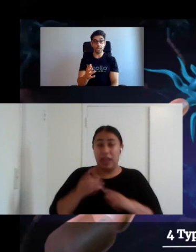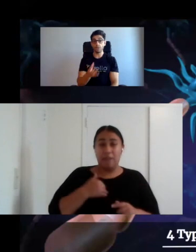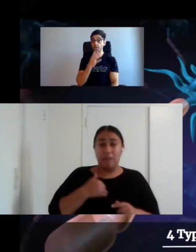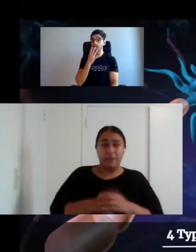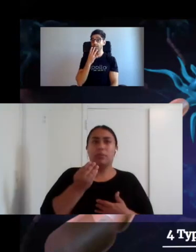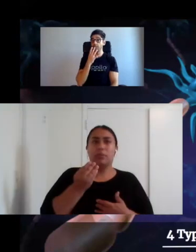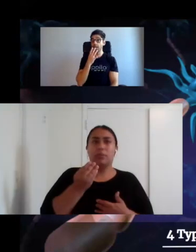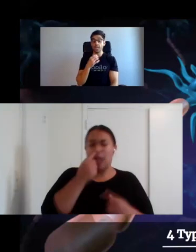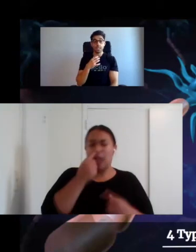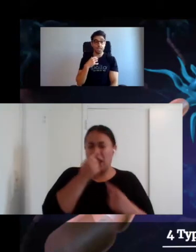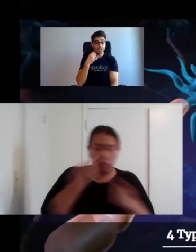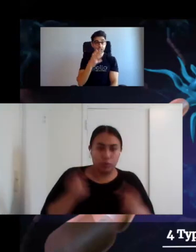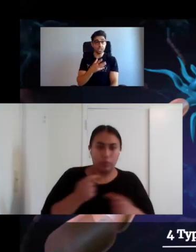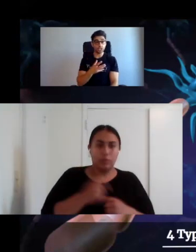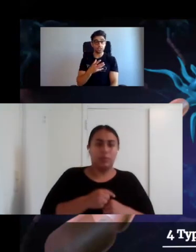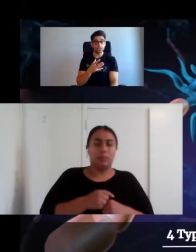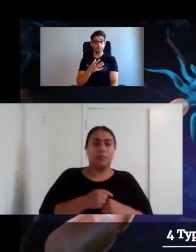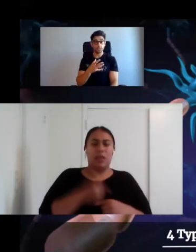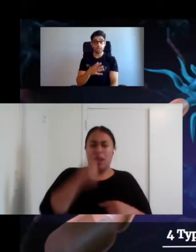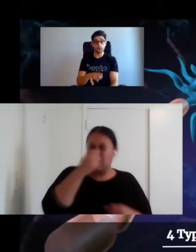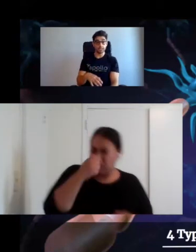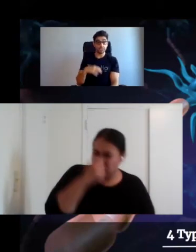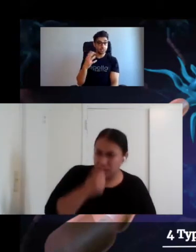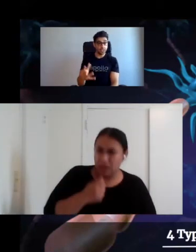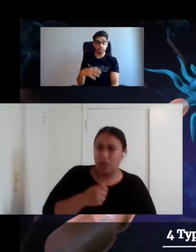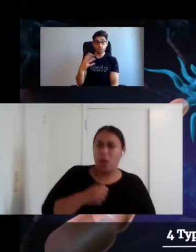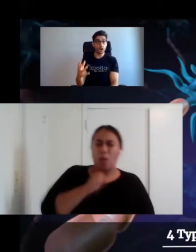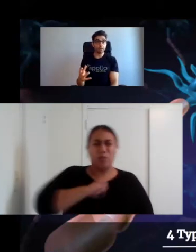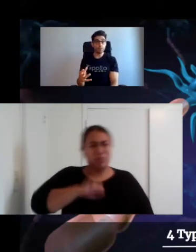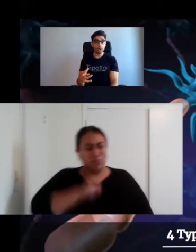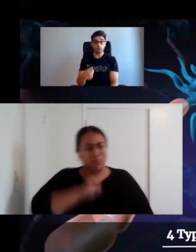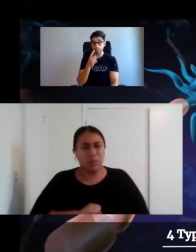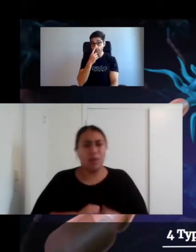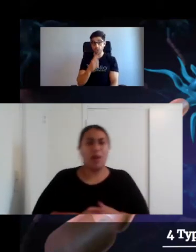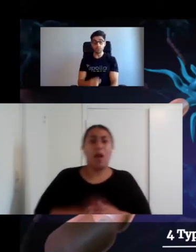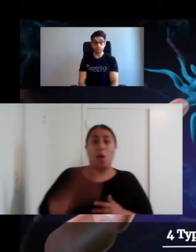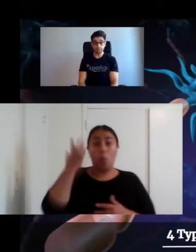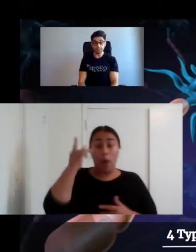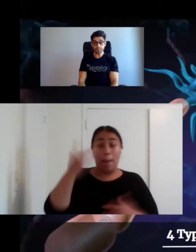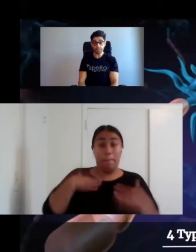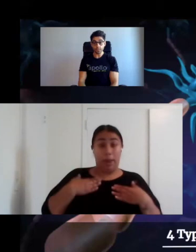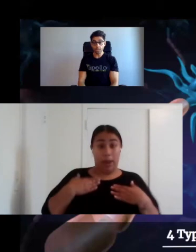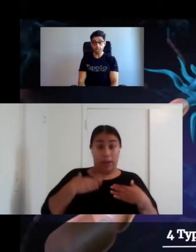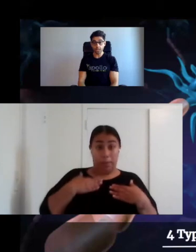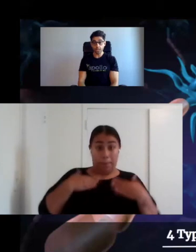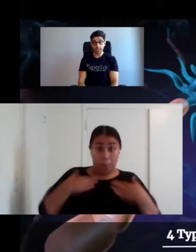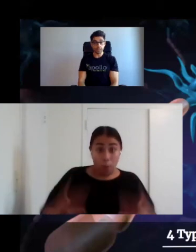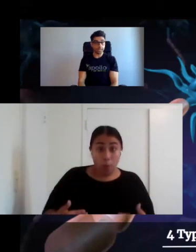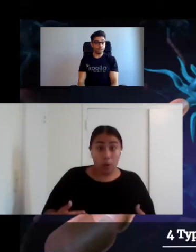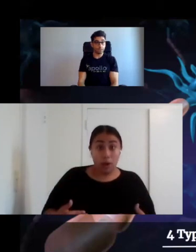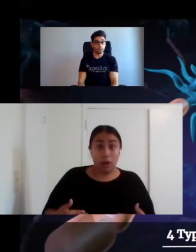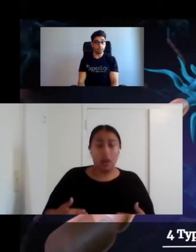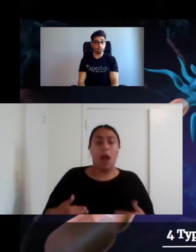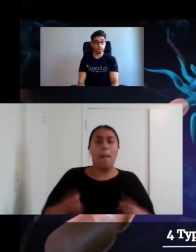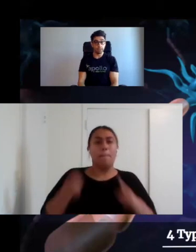pollen in the air and they inhale some of that, they can have congestion. It can cause them to sneeze or cough or have a runny nose. Again, that's called